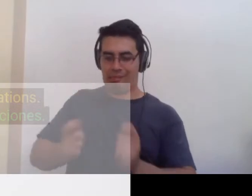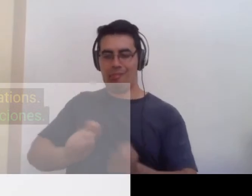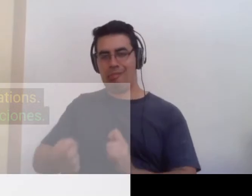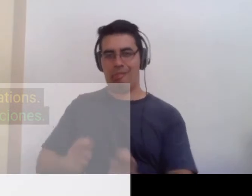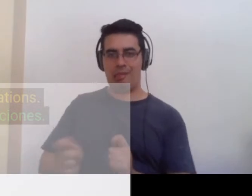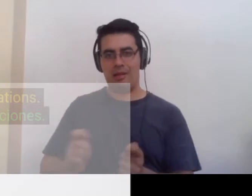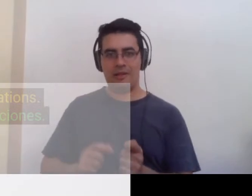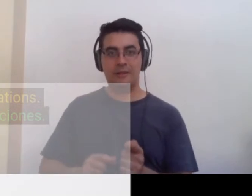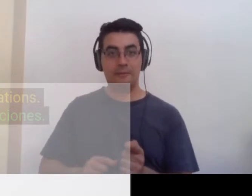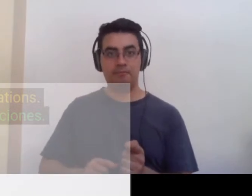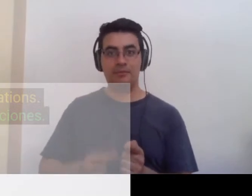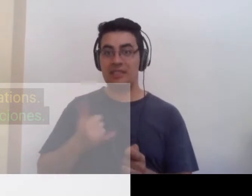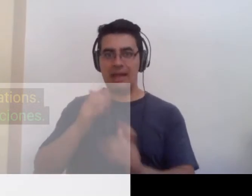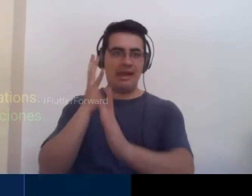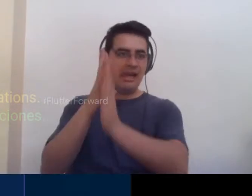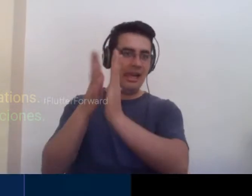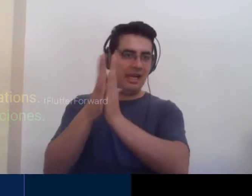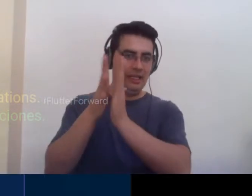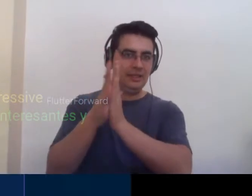some animations.